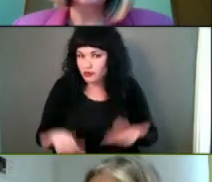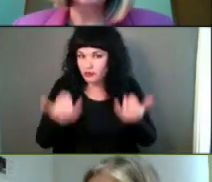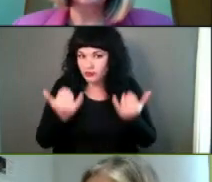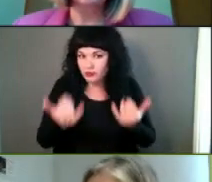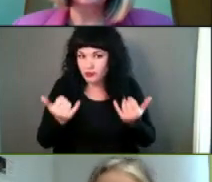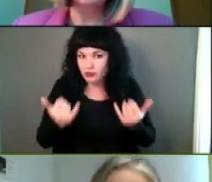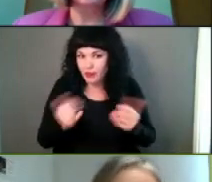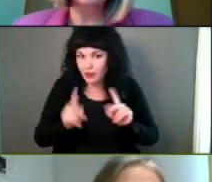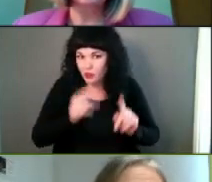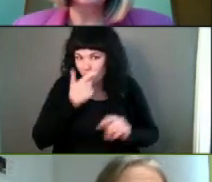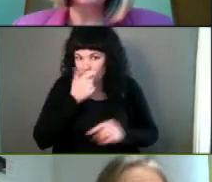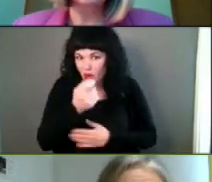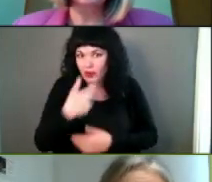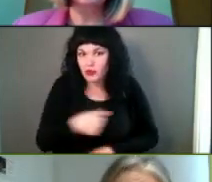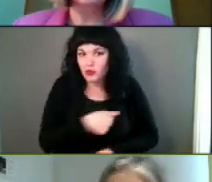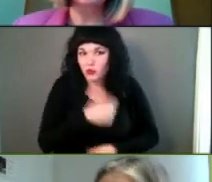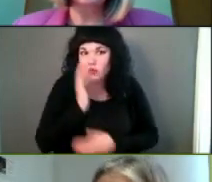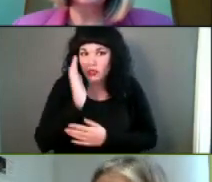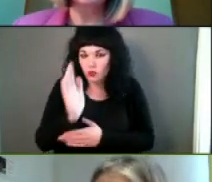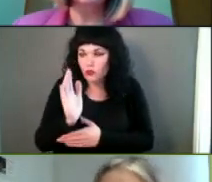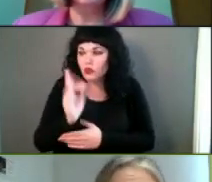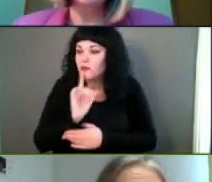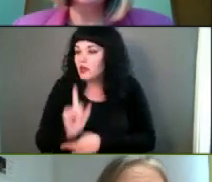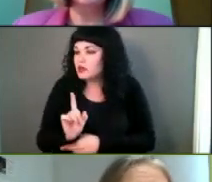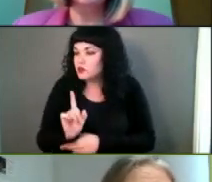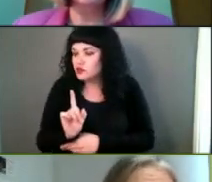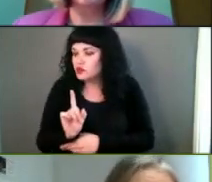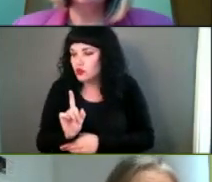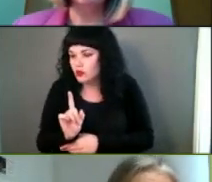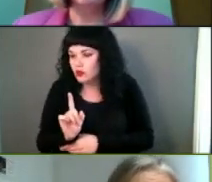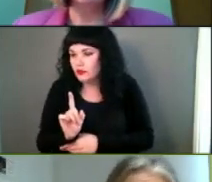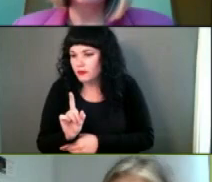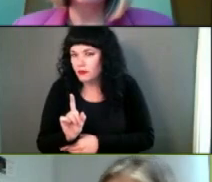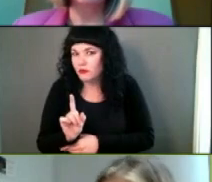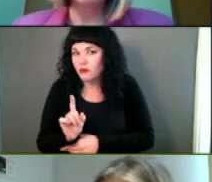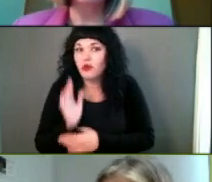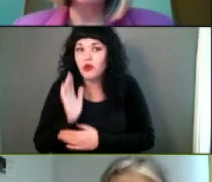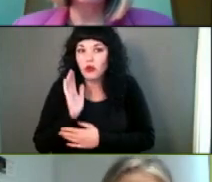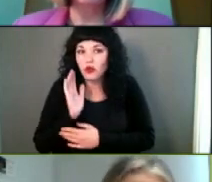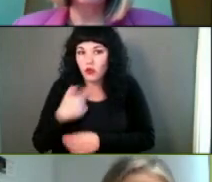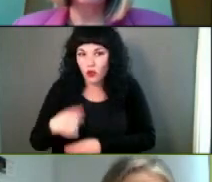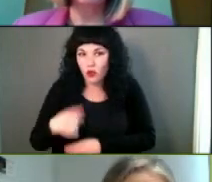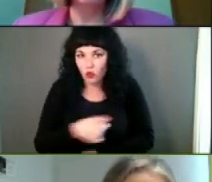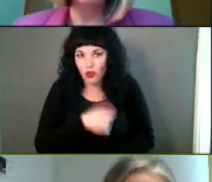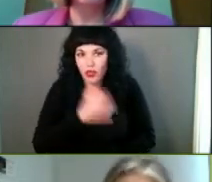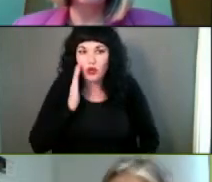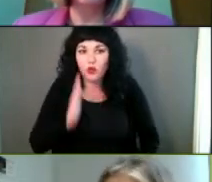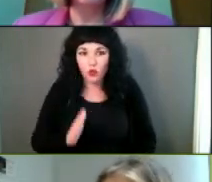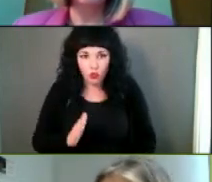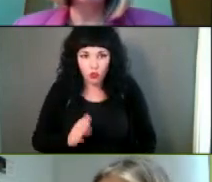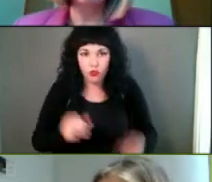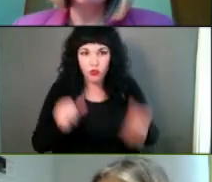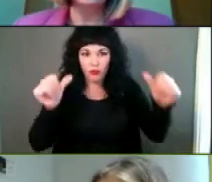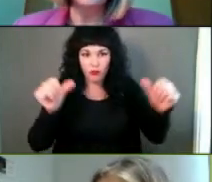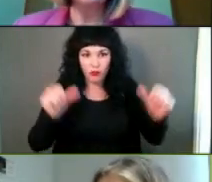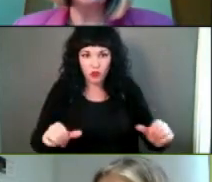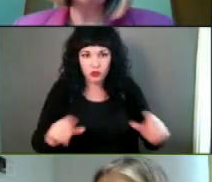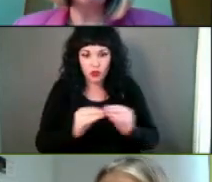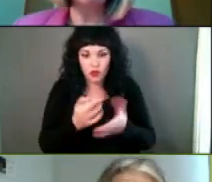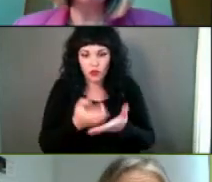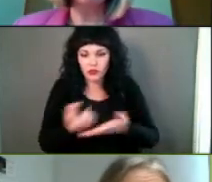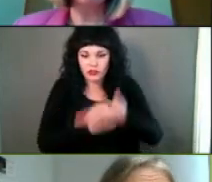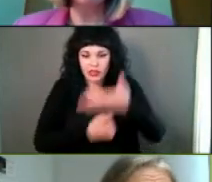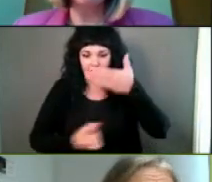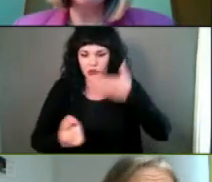make sure we get some more things out early next week as it relates to this question. Thank